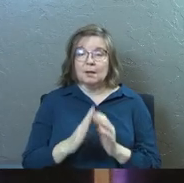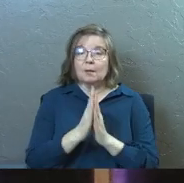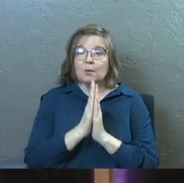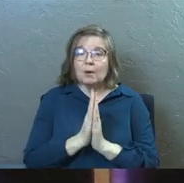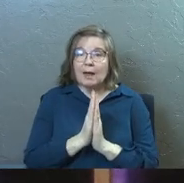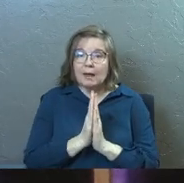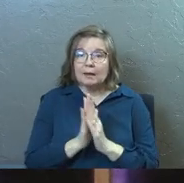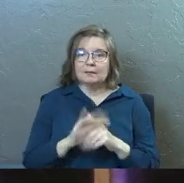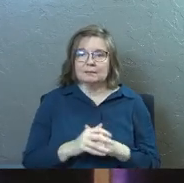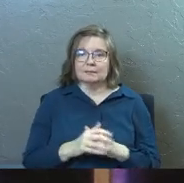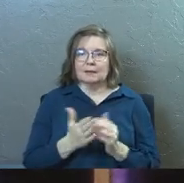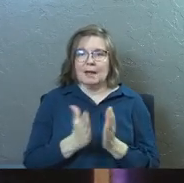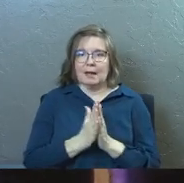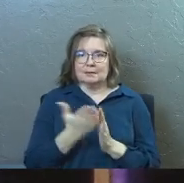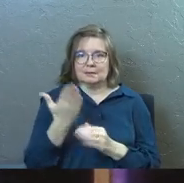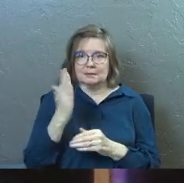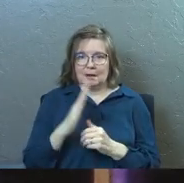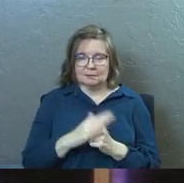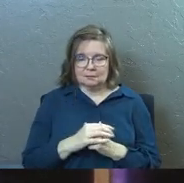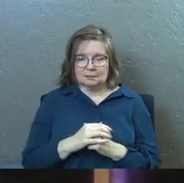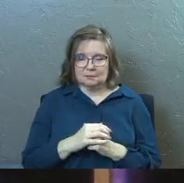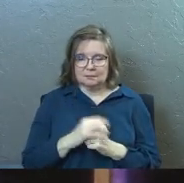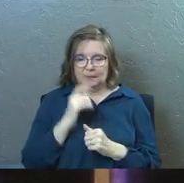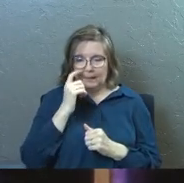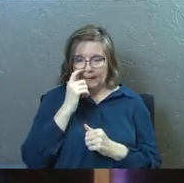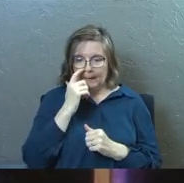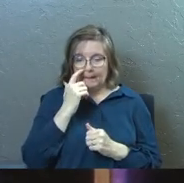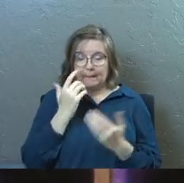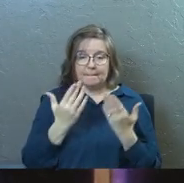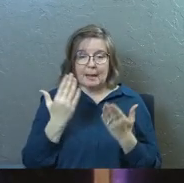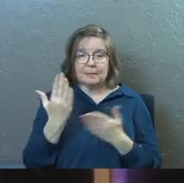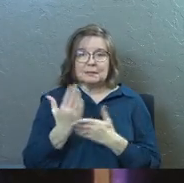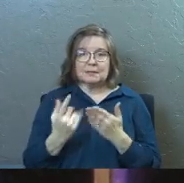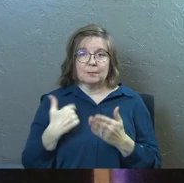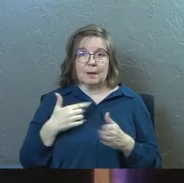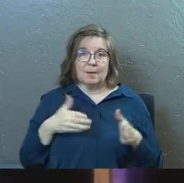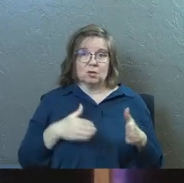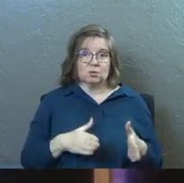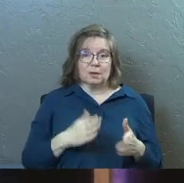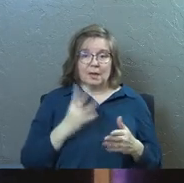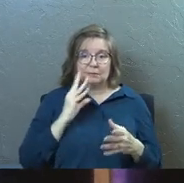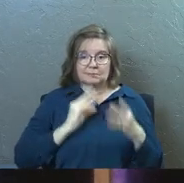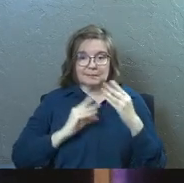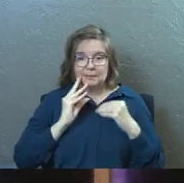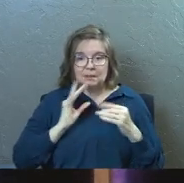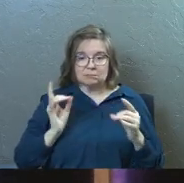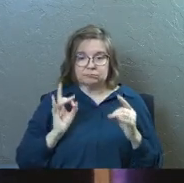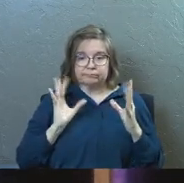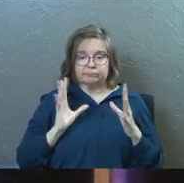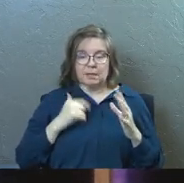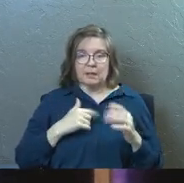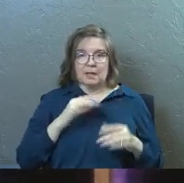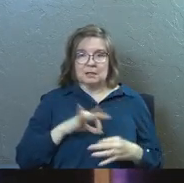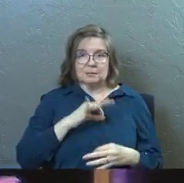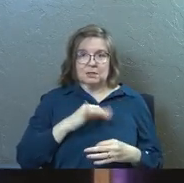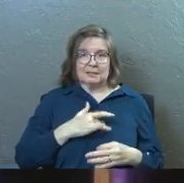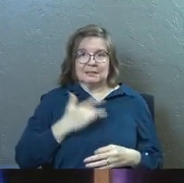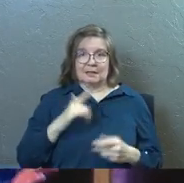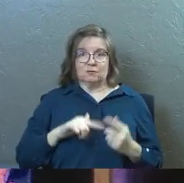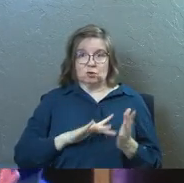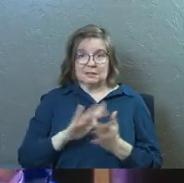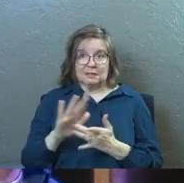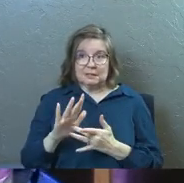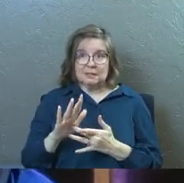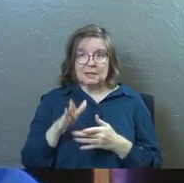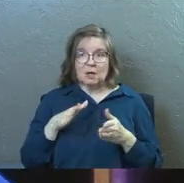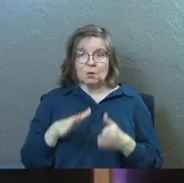Pray. Ask God. God, maybe there's somebody on my street that's going through a crisis and they are spiritually sensitive to